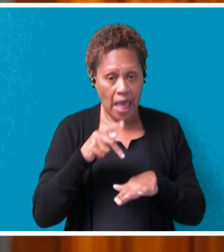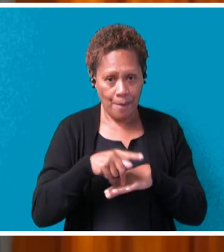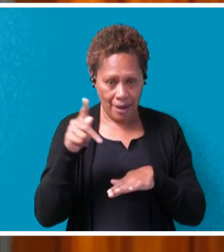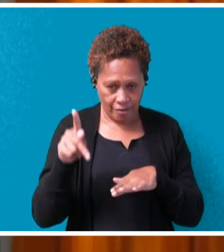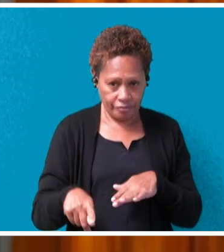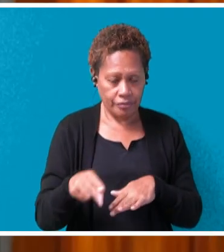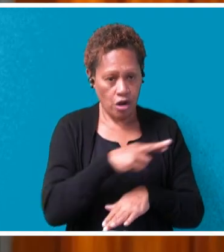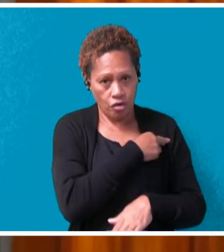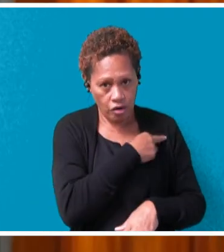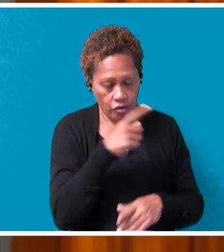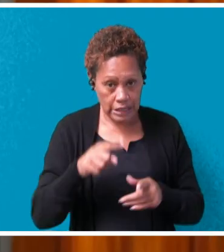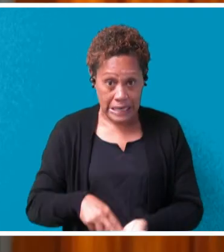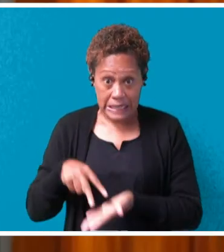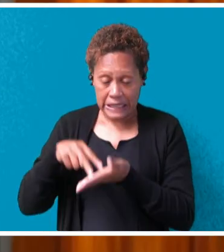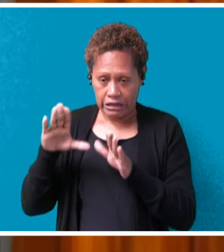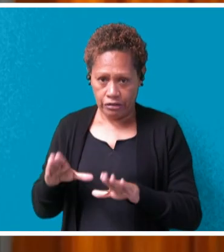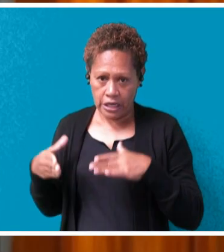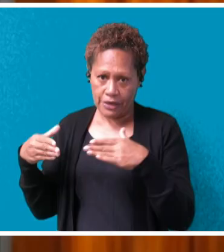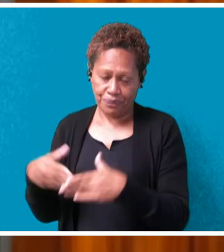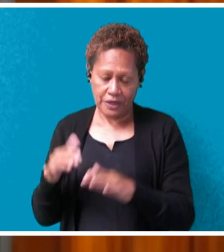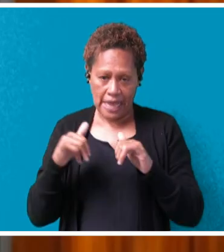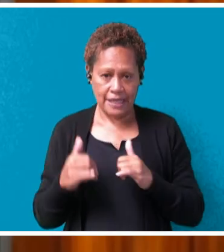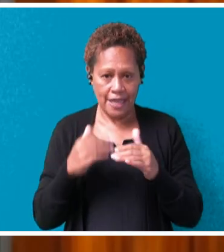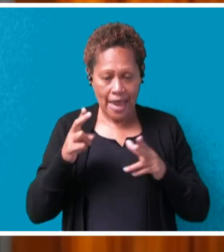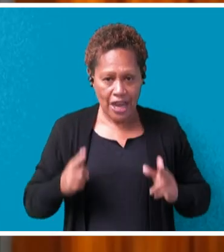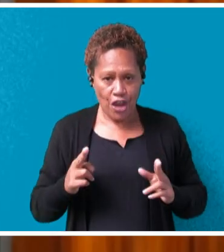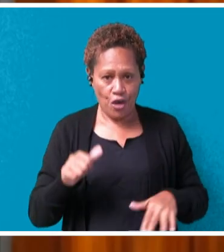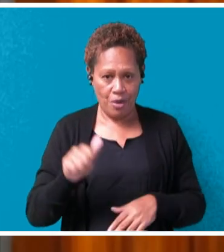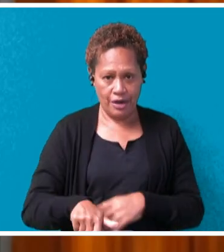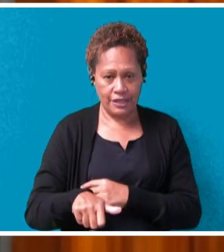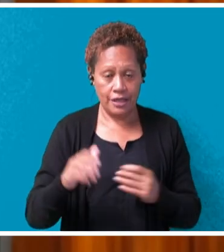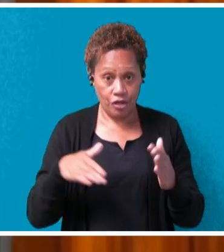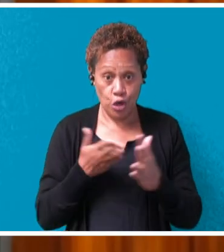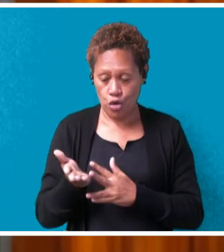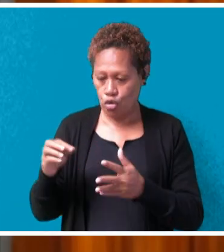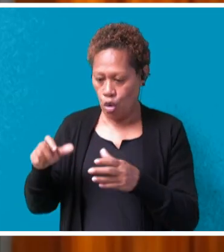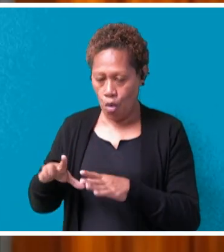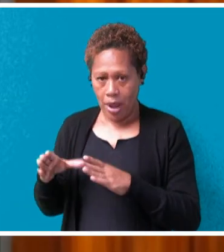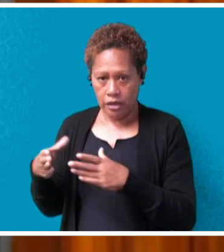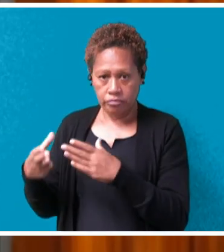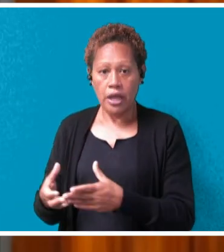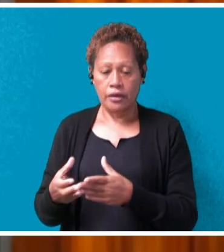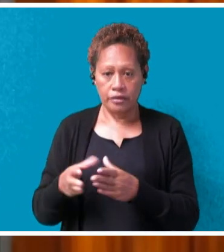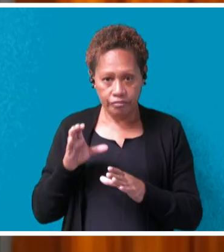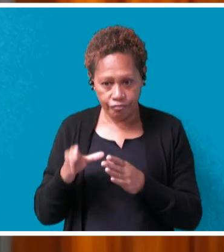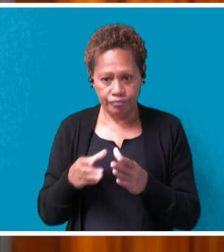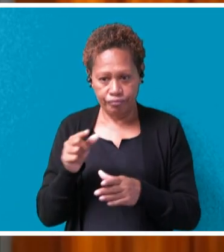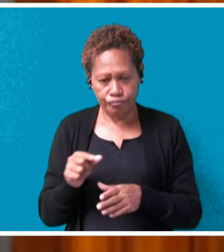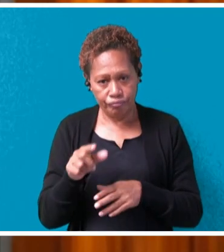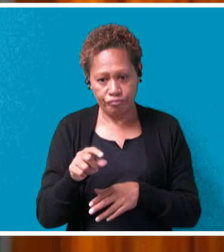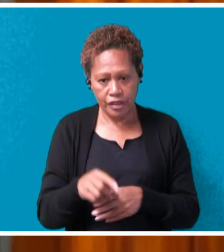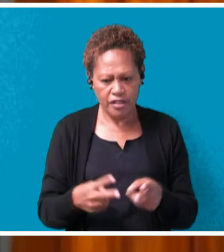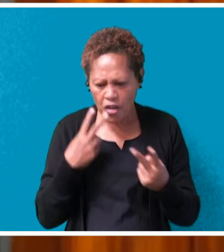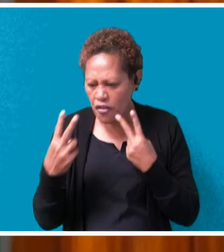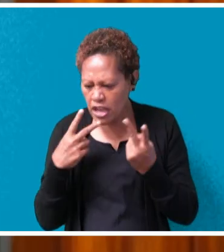member of the Standing Committee on Justice, Law, and Human Rights. Through this committee, we have traveled to communities around our nation,